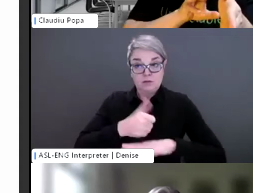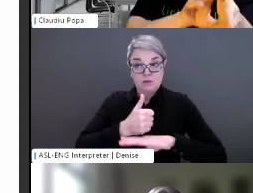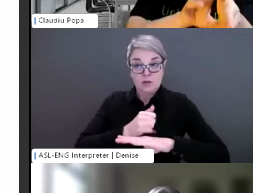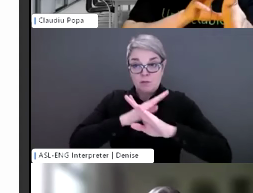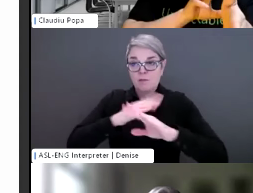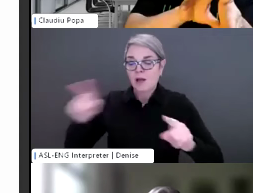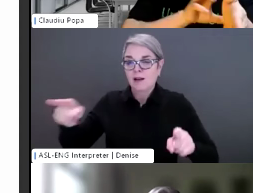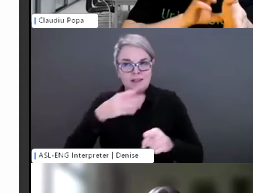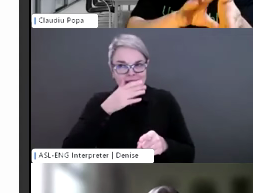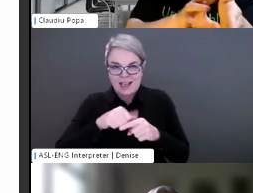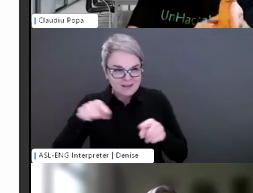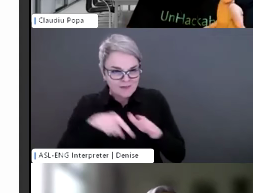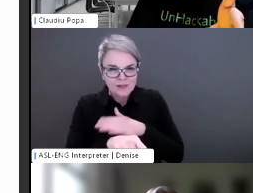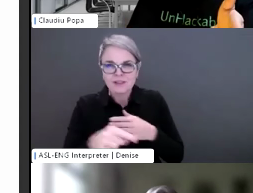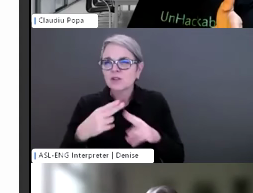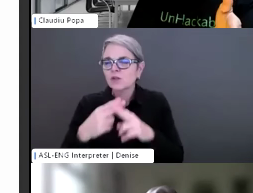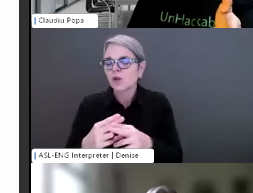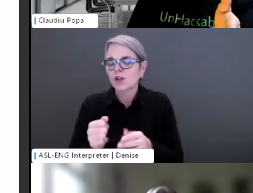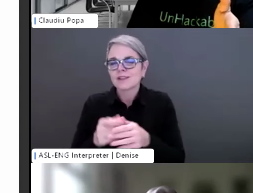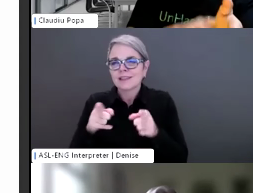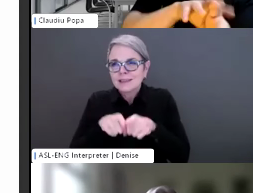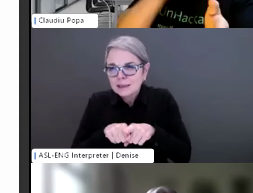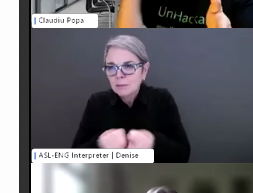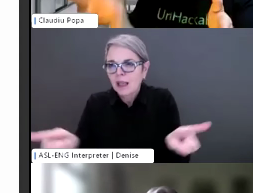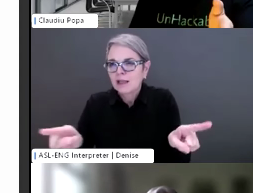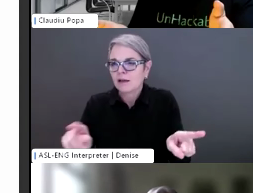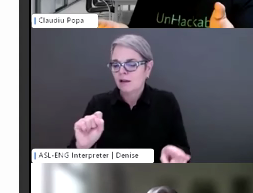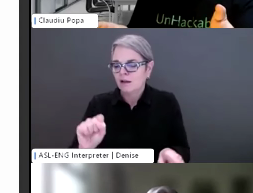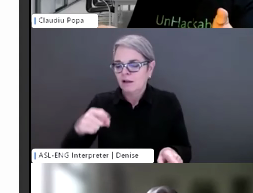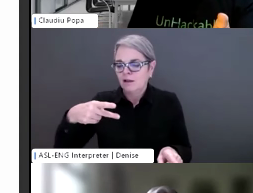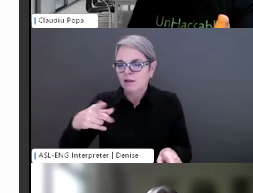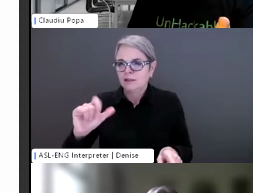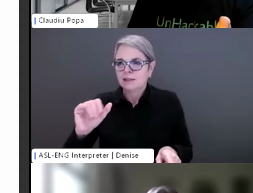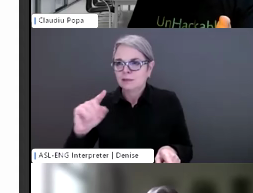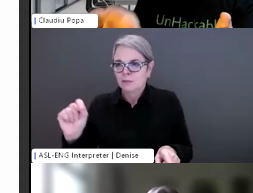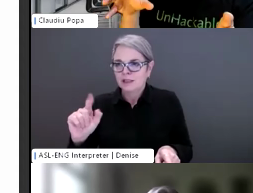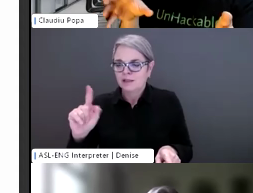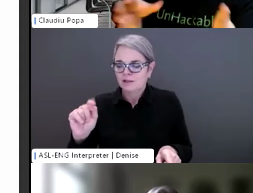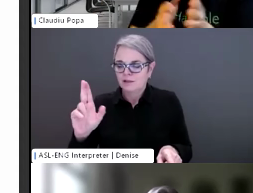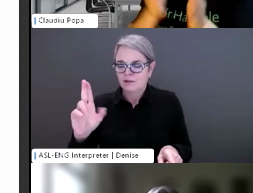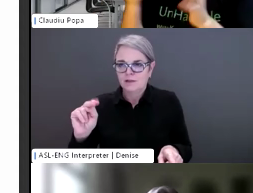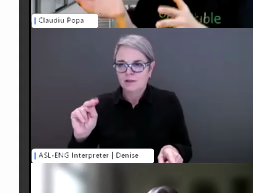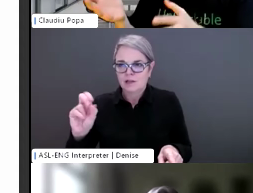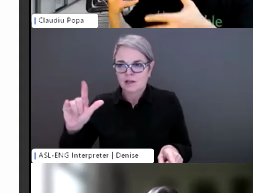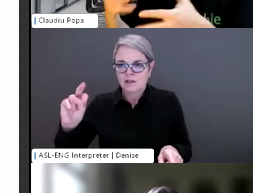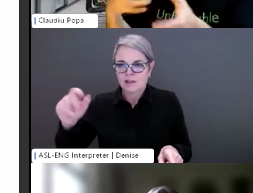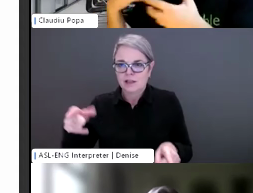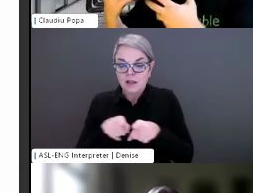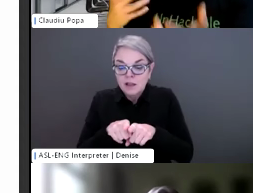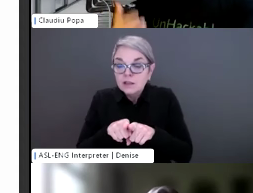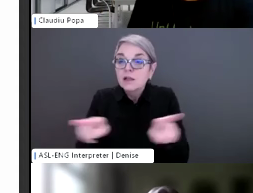through this safe encrypted tunnel, and part of the rest of the traffic is split